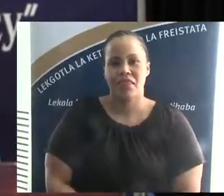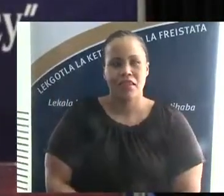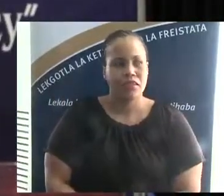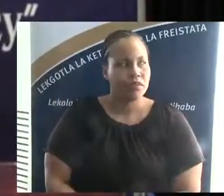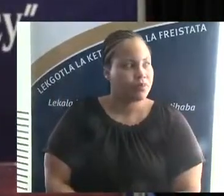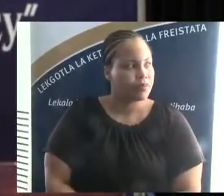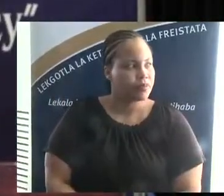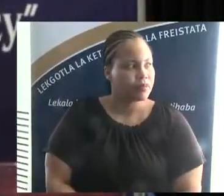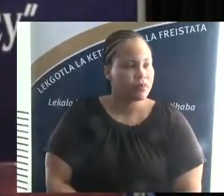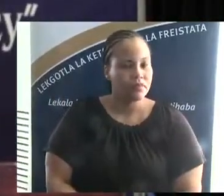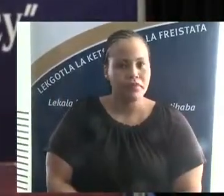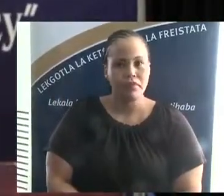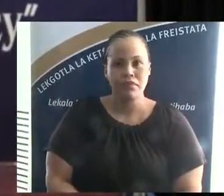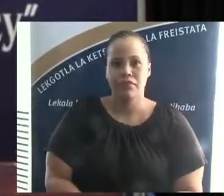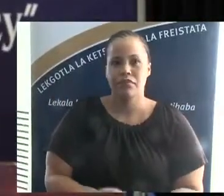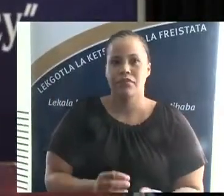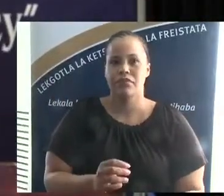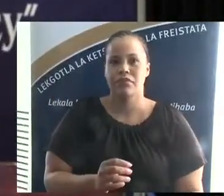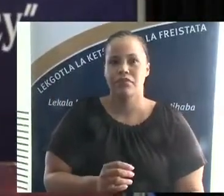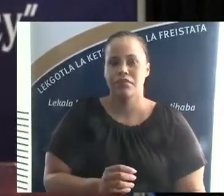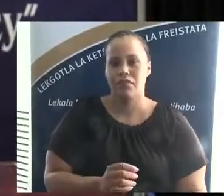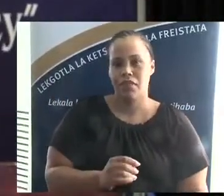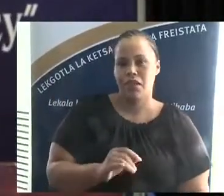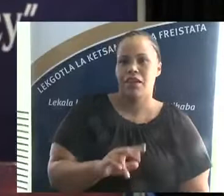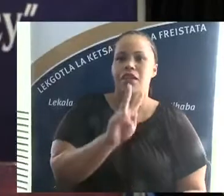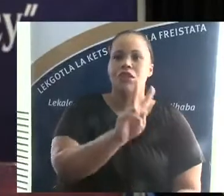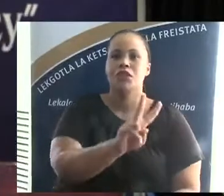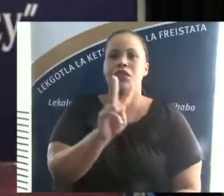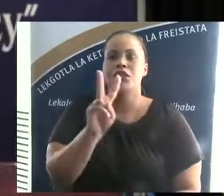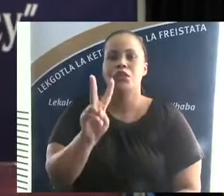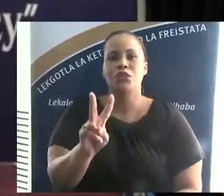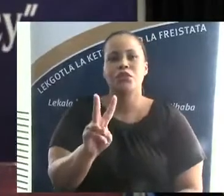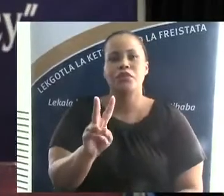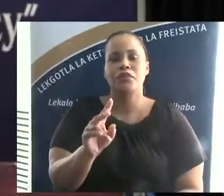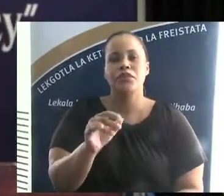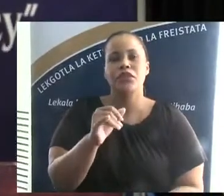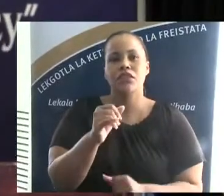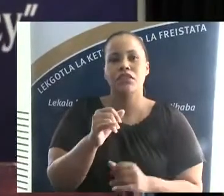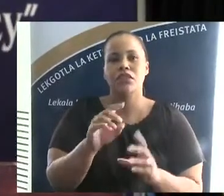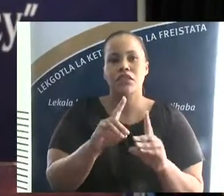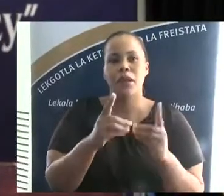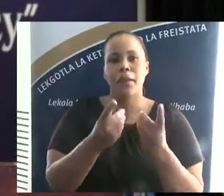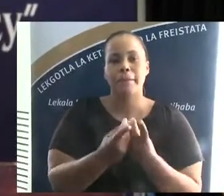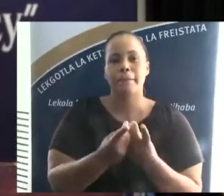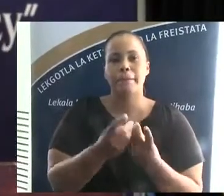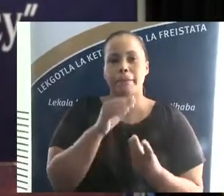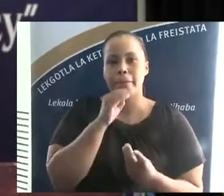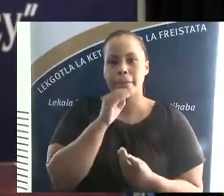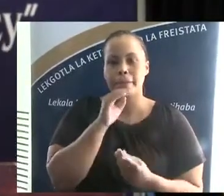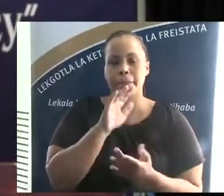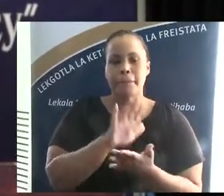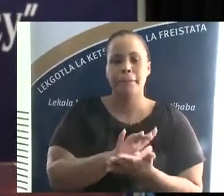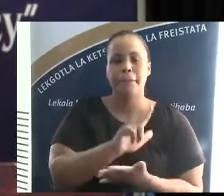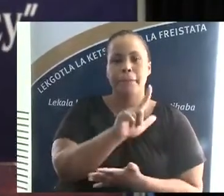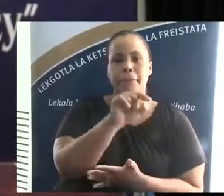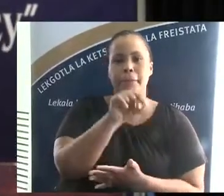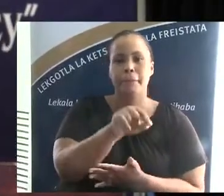The 22 medium expenditure framework allocation for the department amounts to 17.5